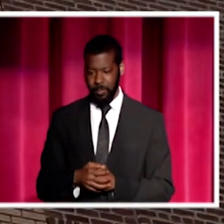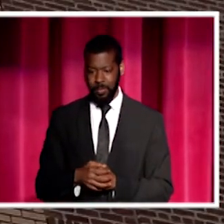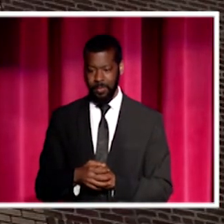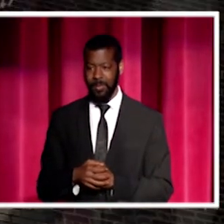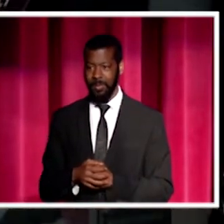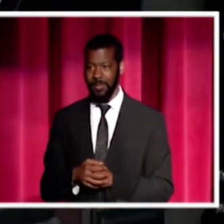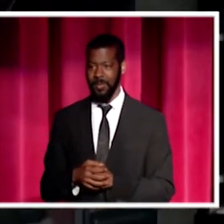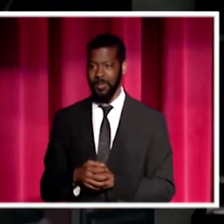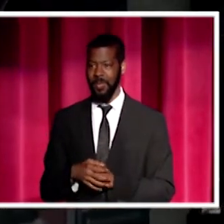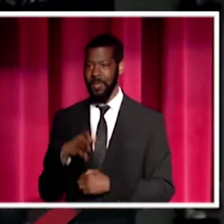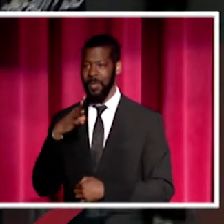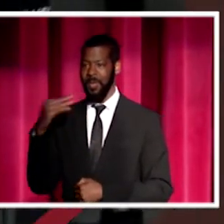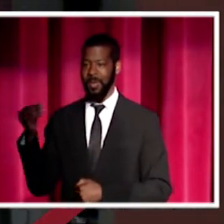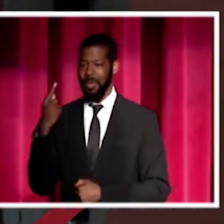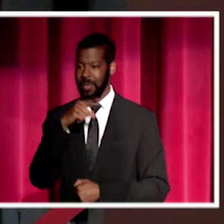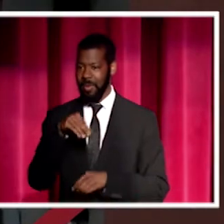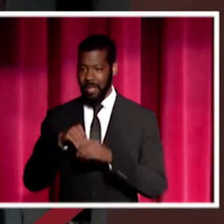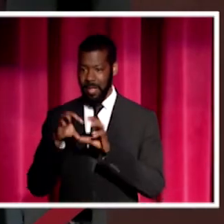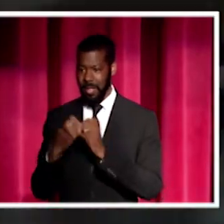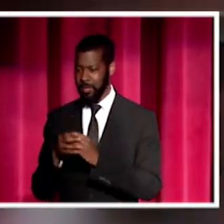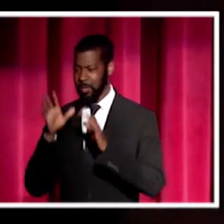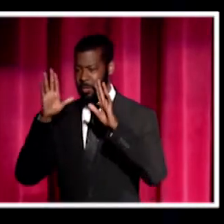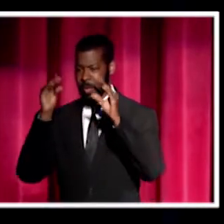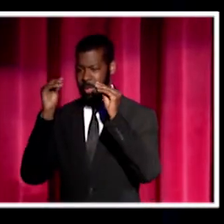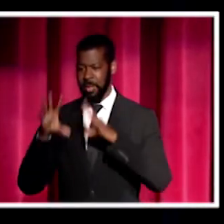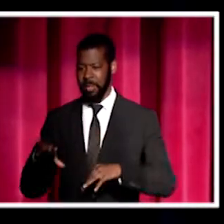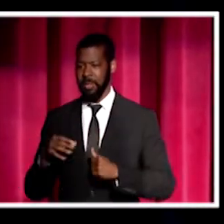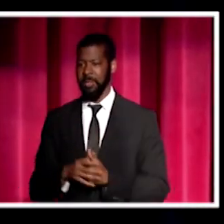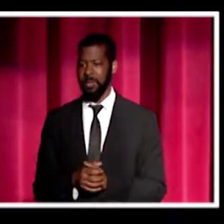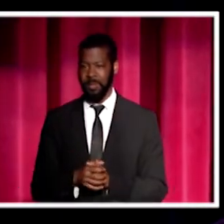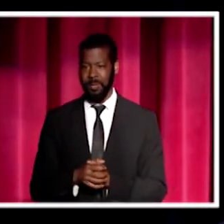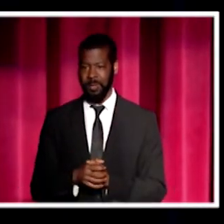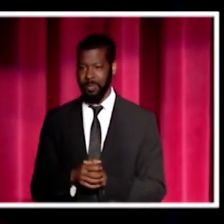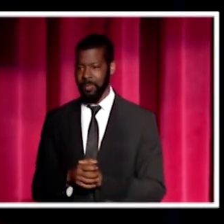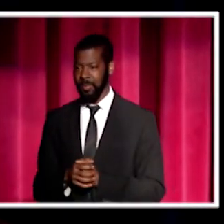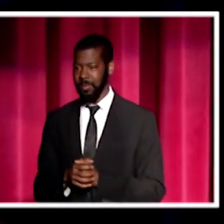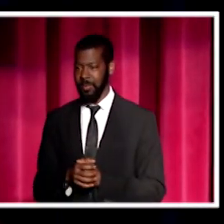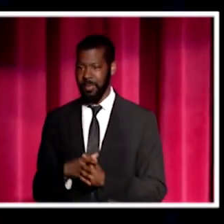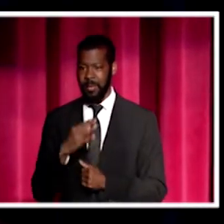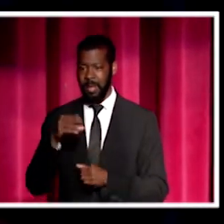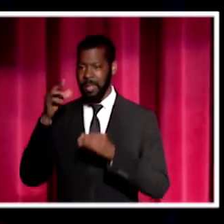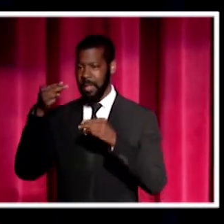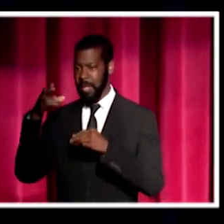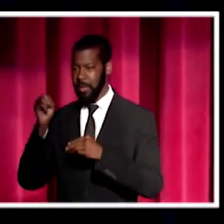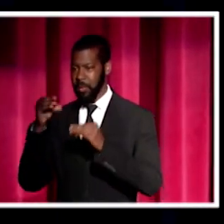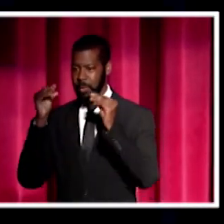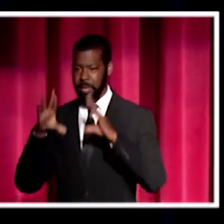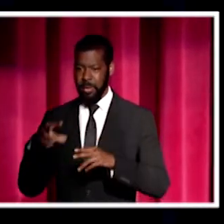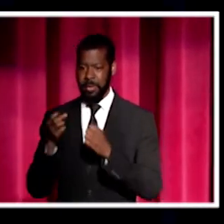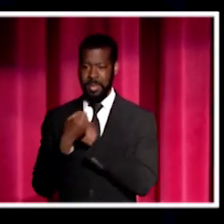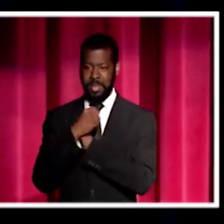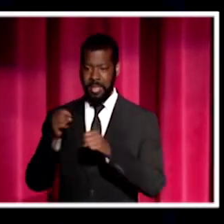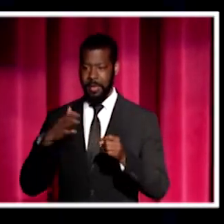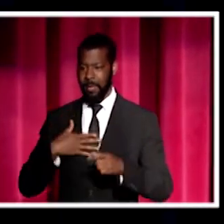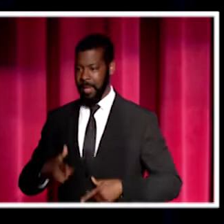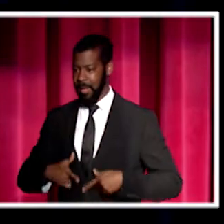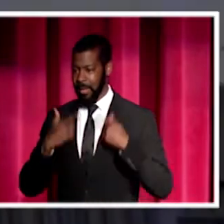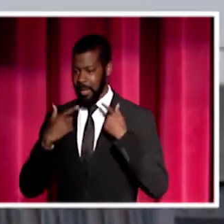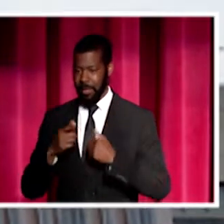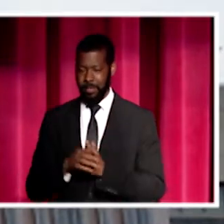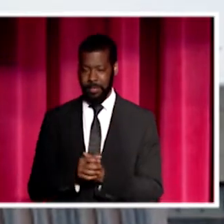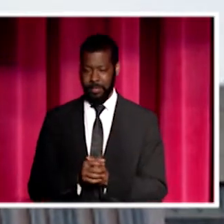Every single classroom right now is filled with a great teacher. Y'all know why I'm here? Because a high school teacher saved my life, man. Real